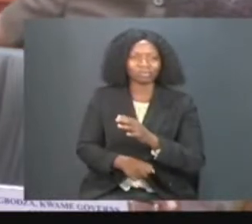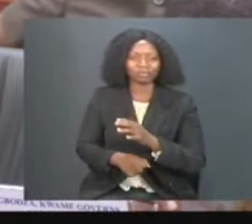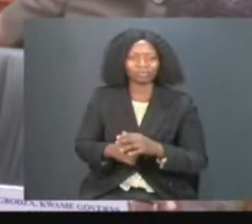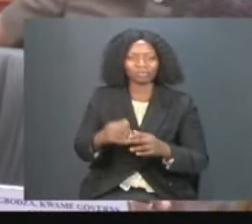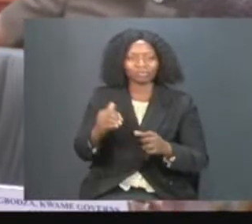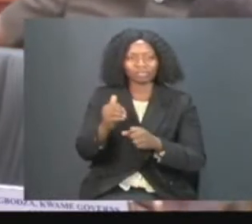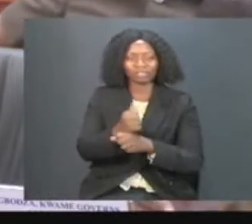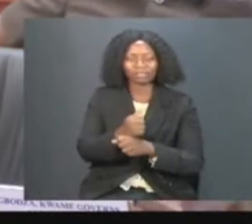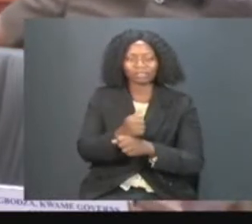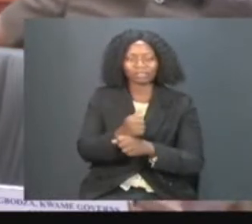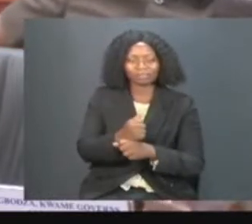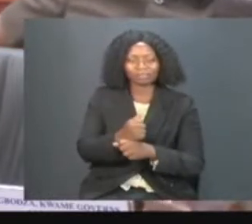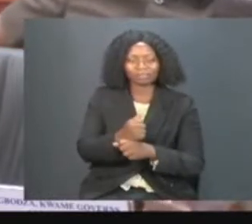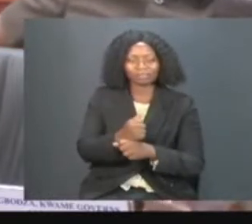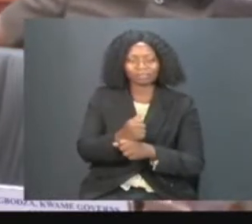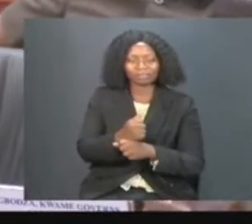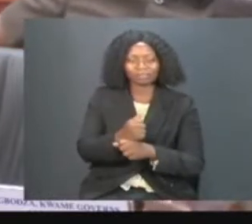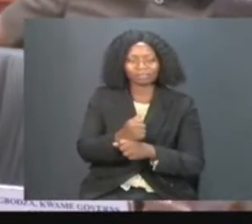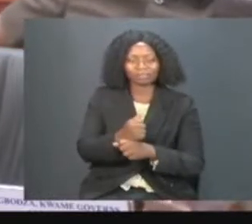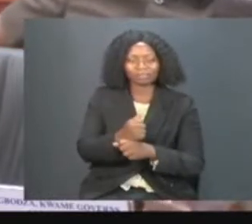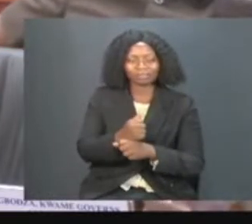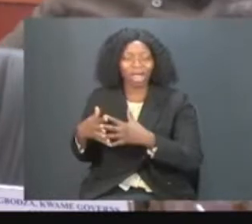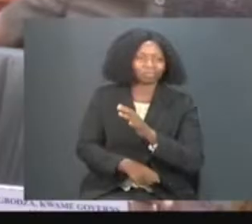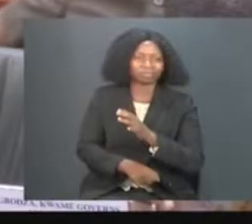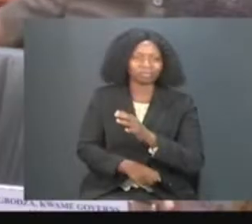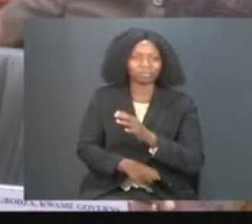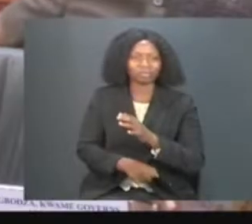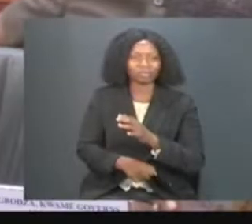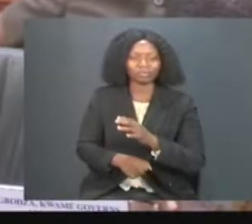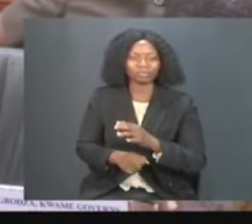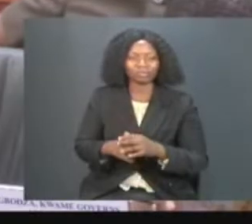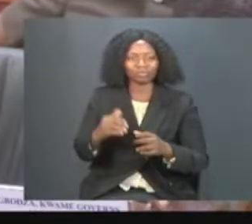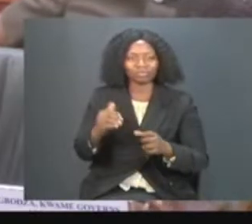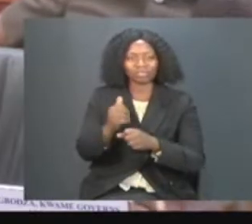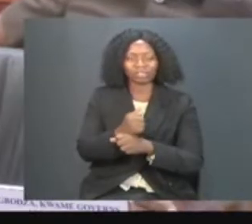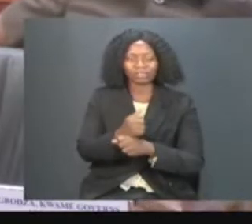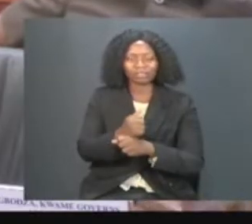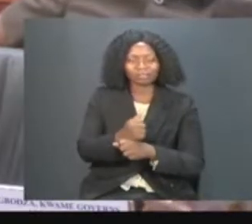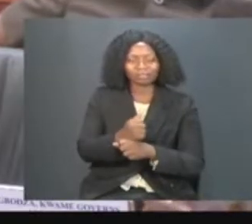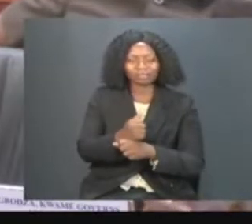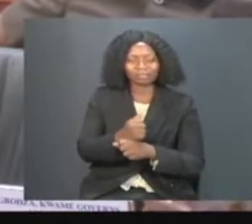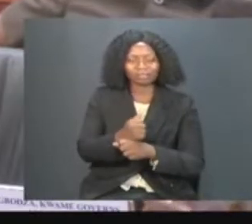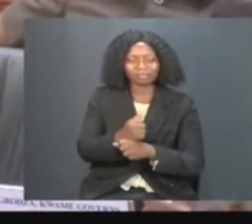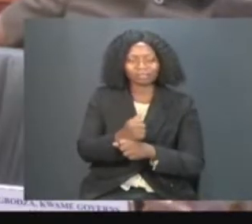capital equipment from abroad because the exchange rate